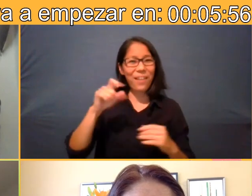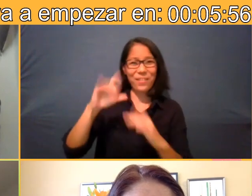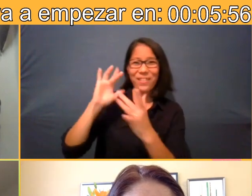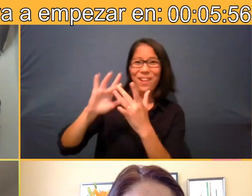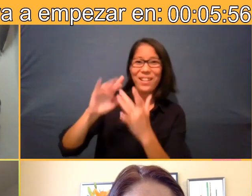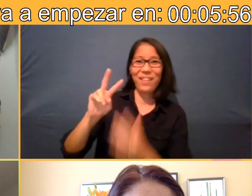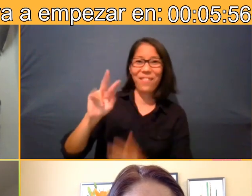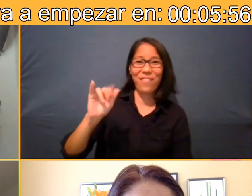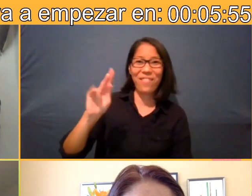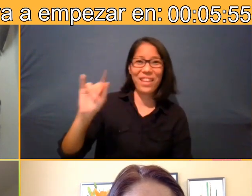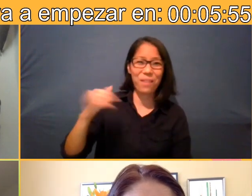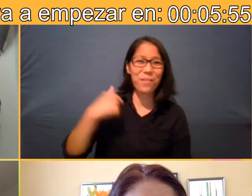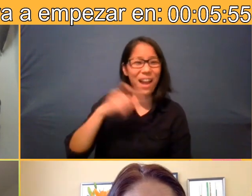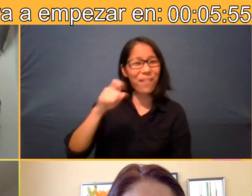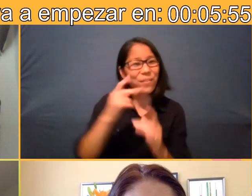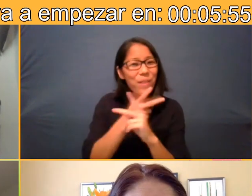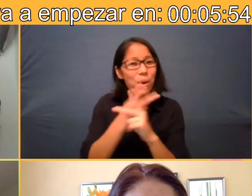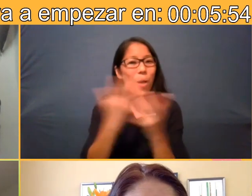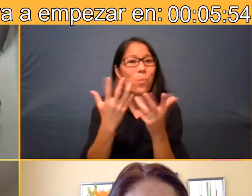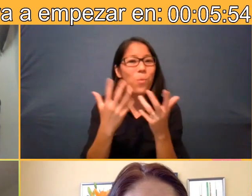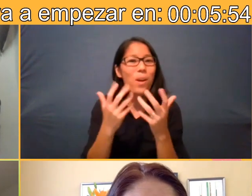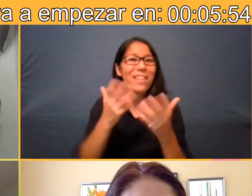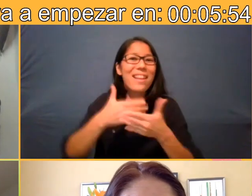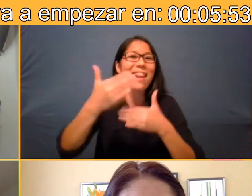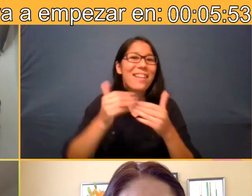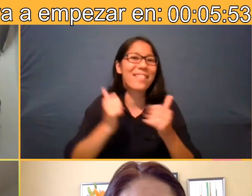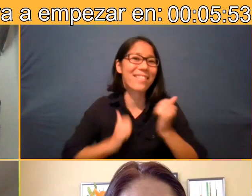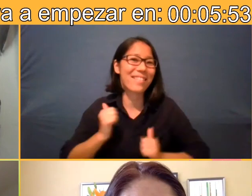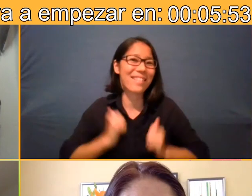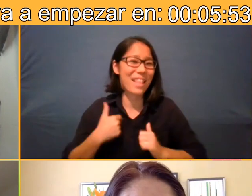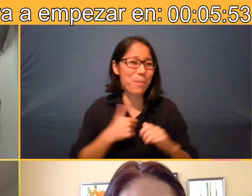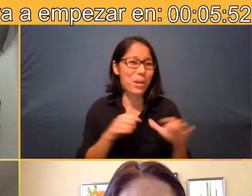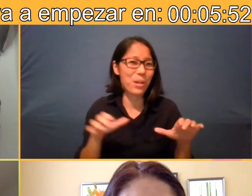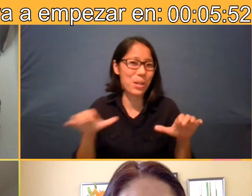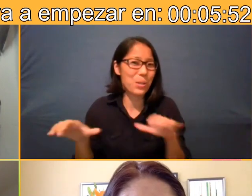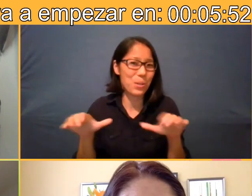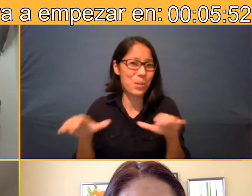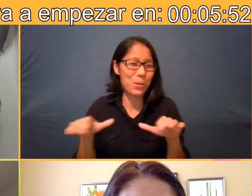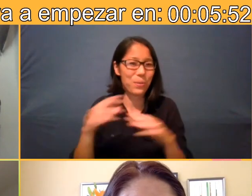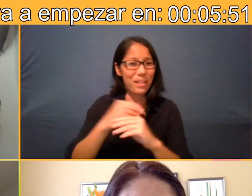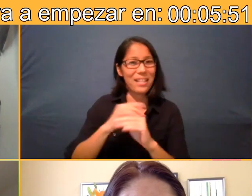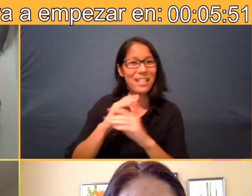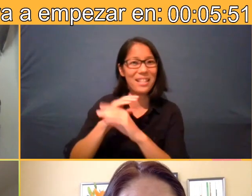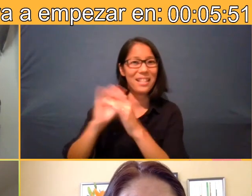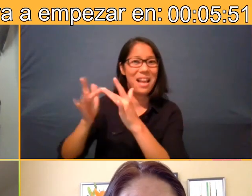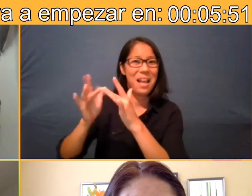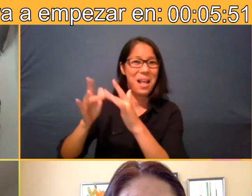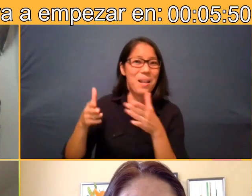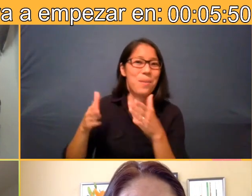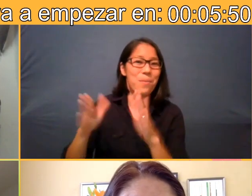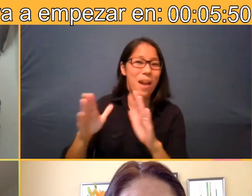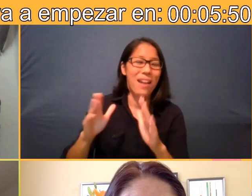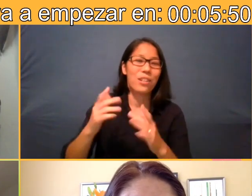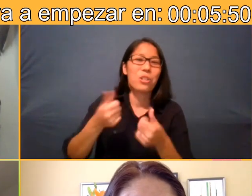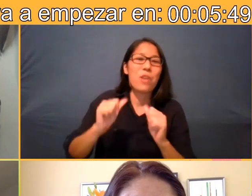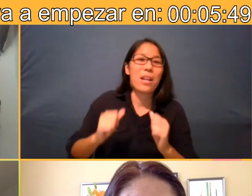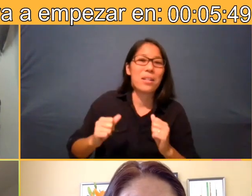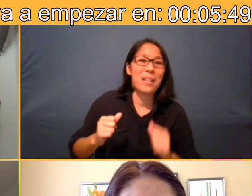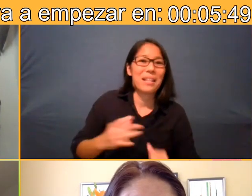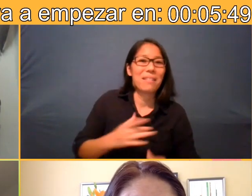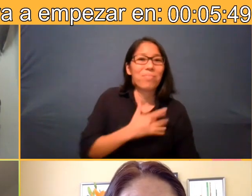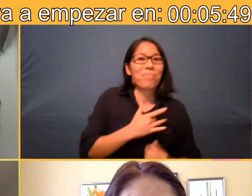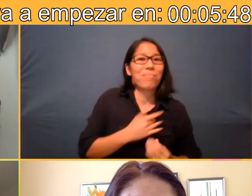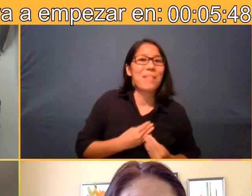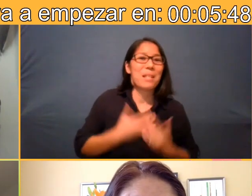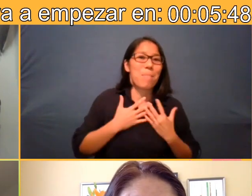figure out what's the next piece we're going to do in this virtual way as a way to hopefully inspire us and innovate our way of